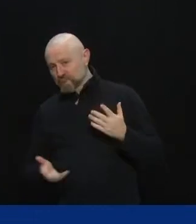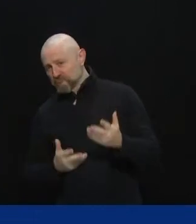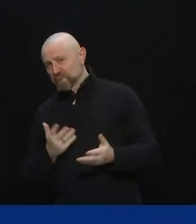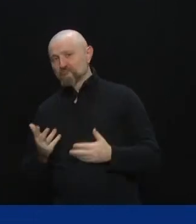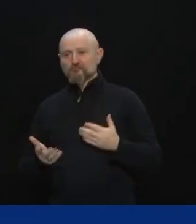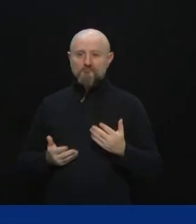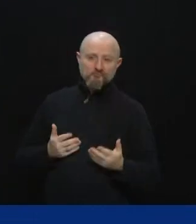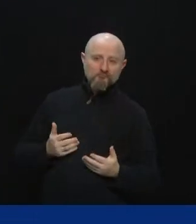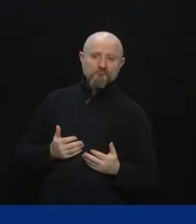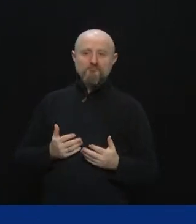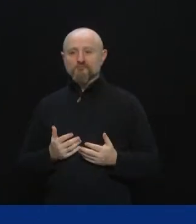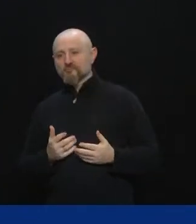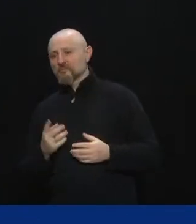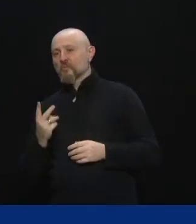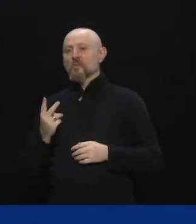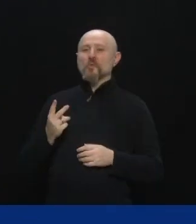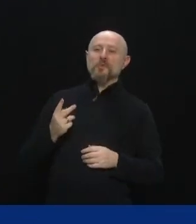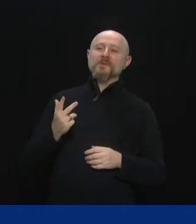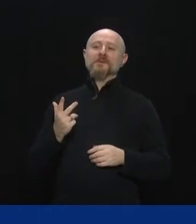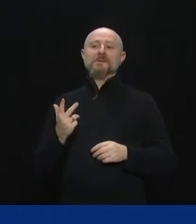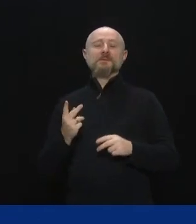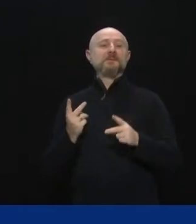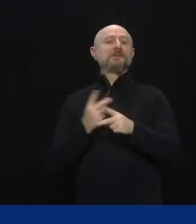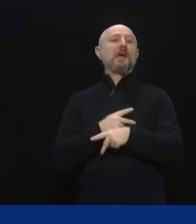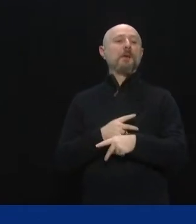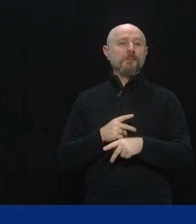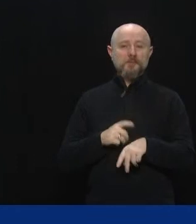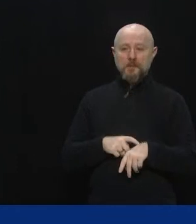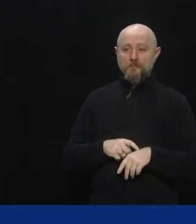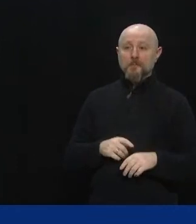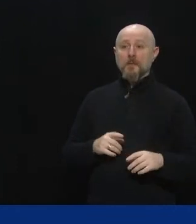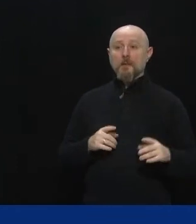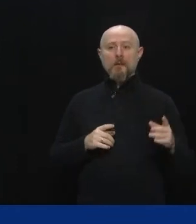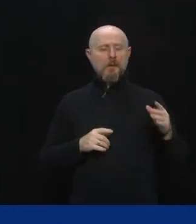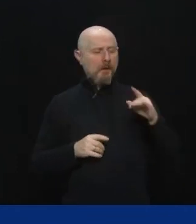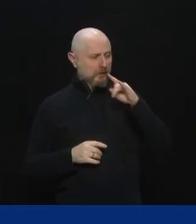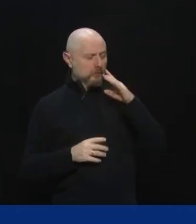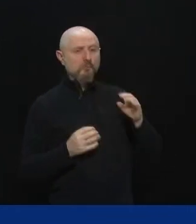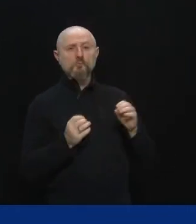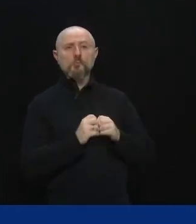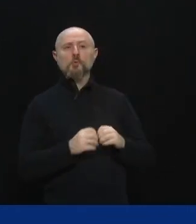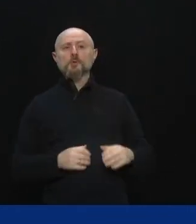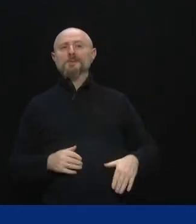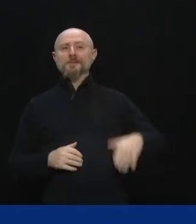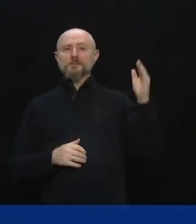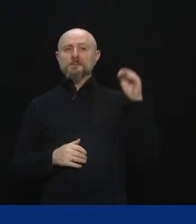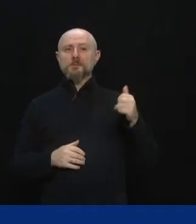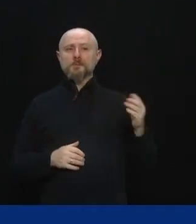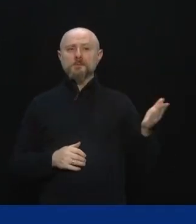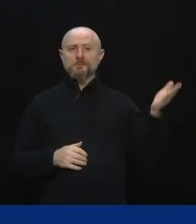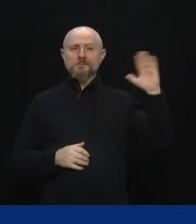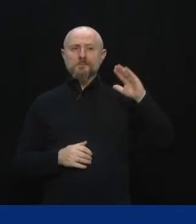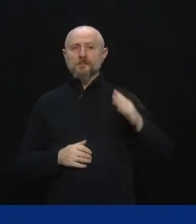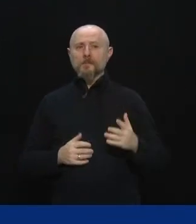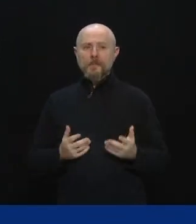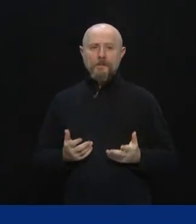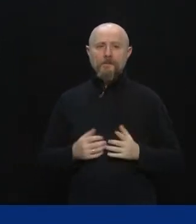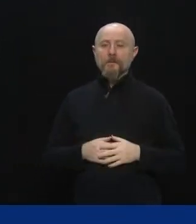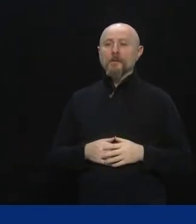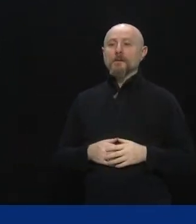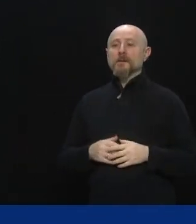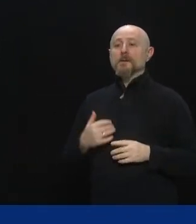around about 2 to 2.5-fold. And although the numbers of children